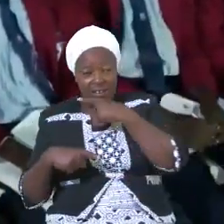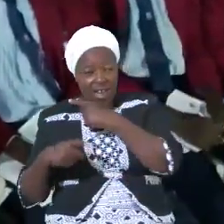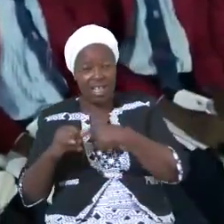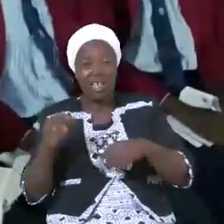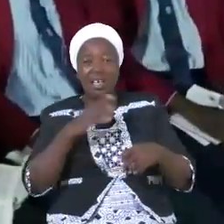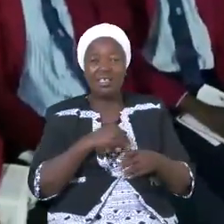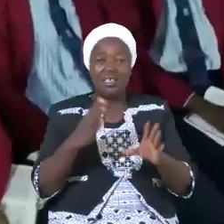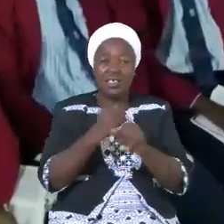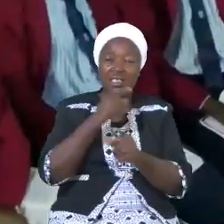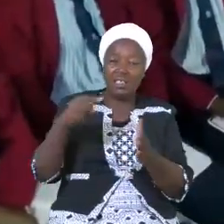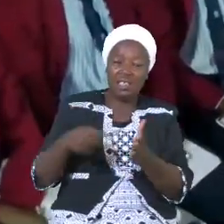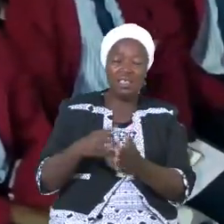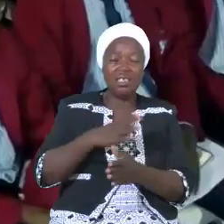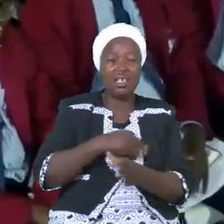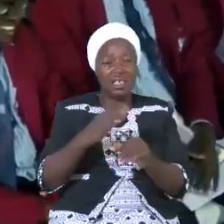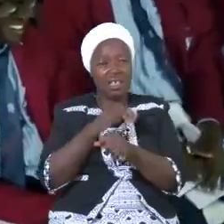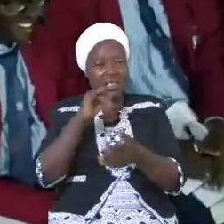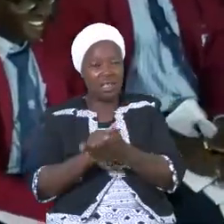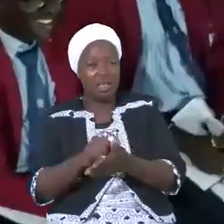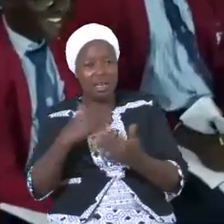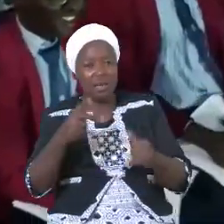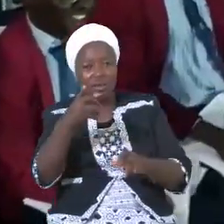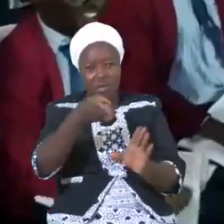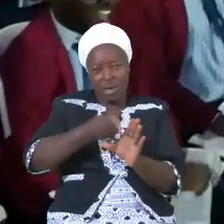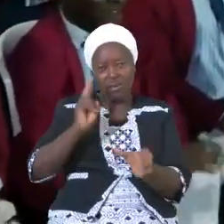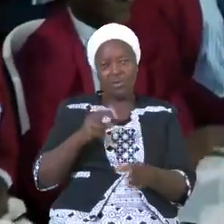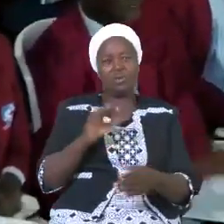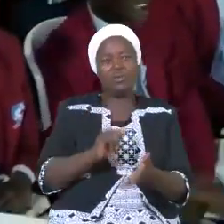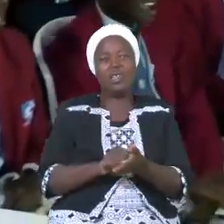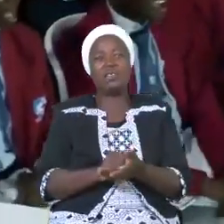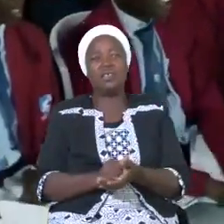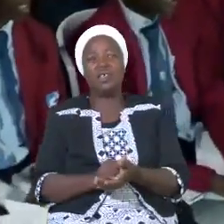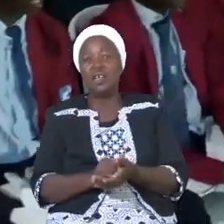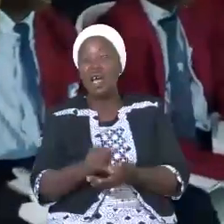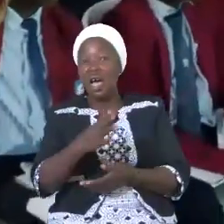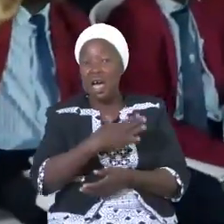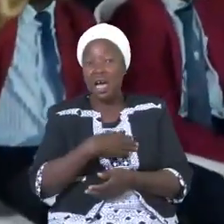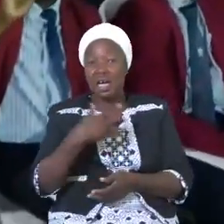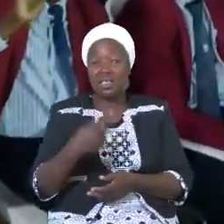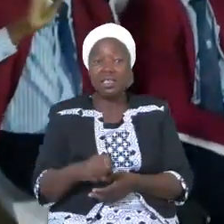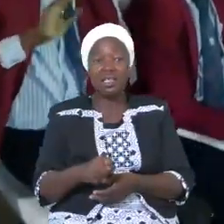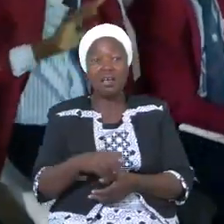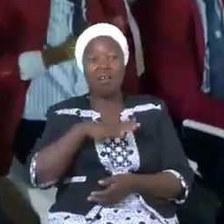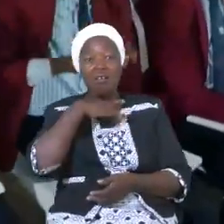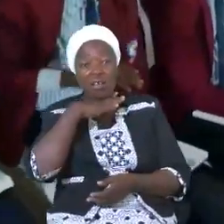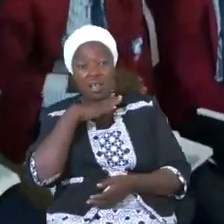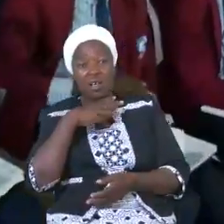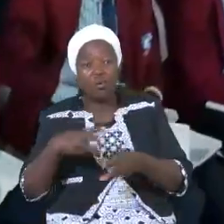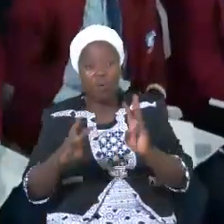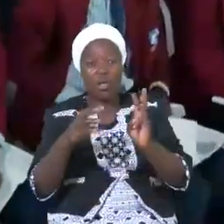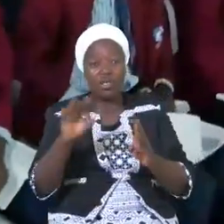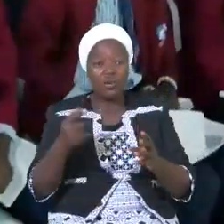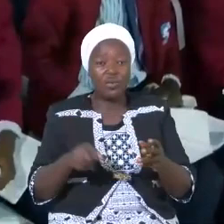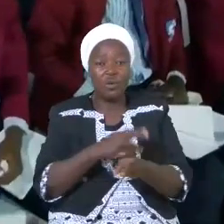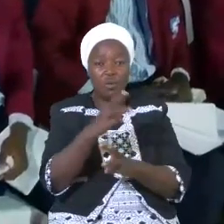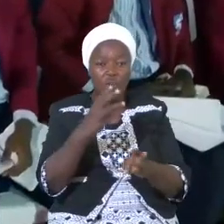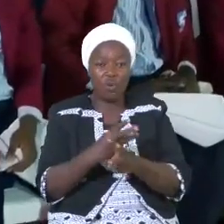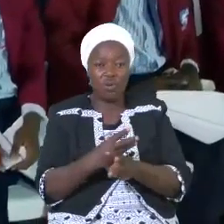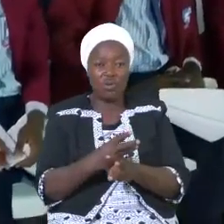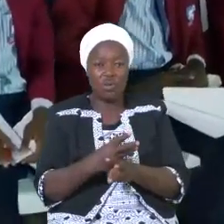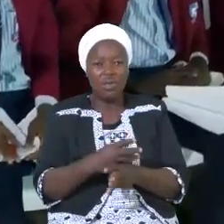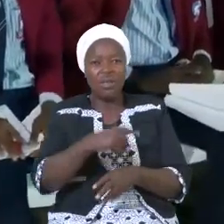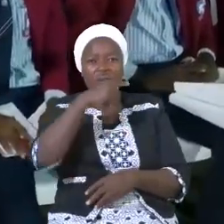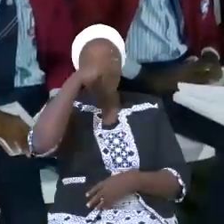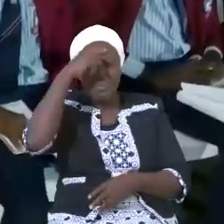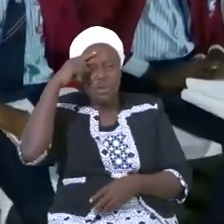that now you are out of that and the corrupt ways of the world because you